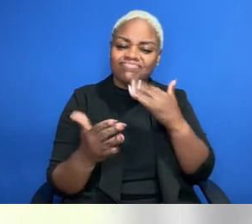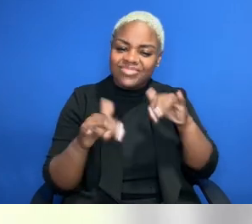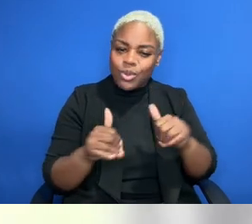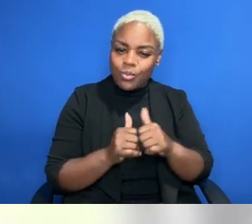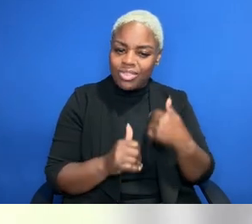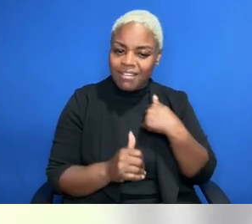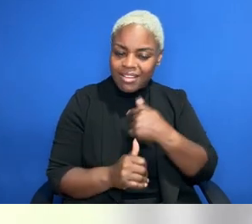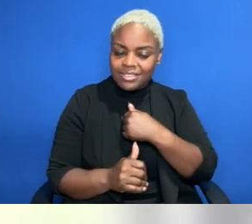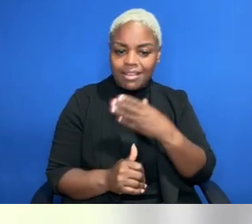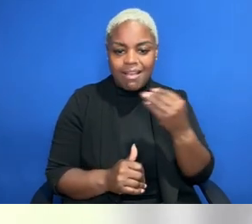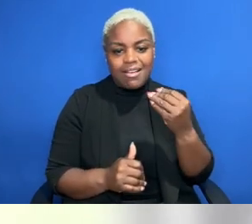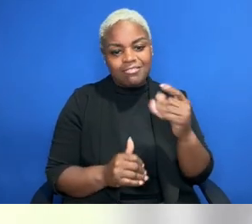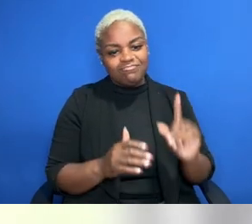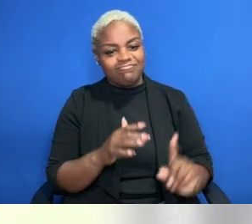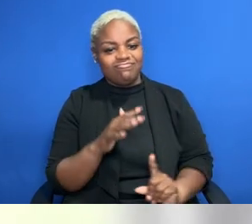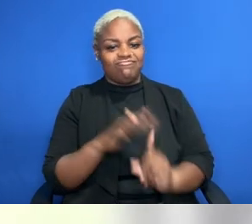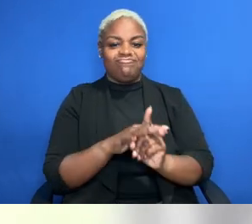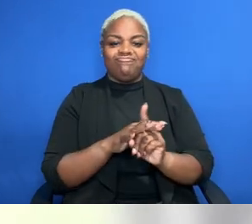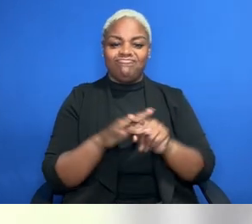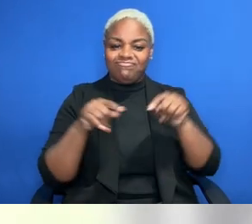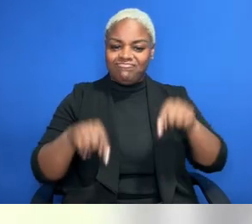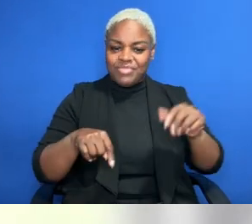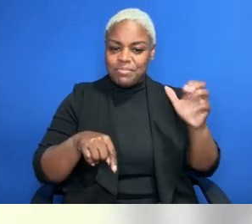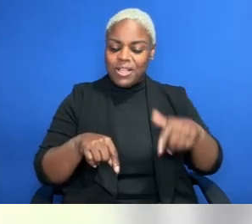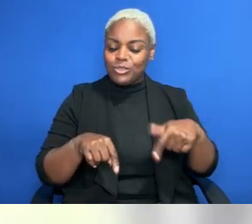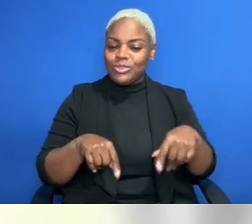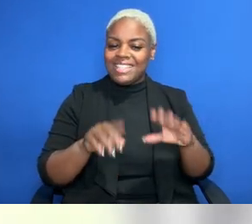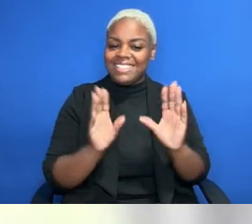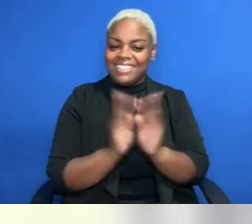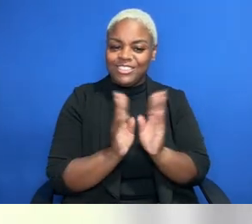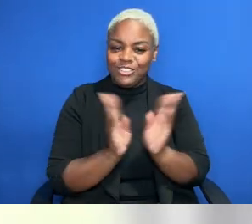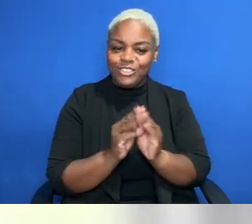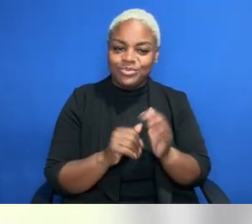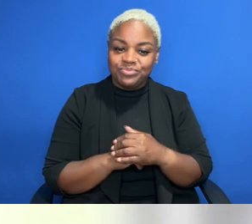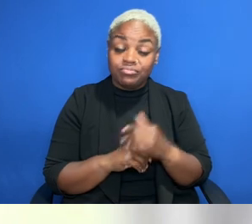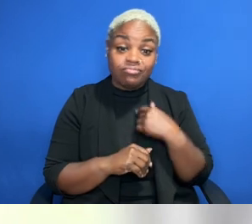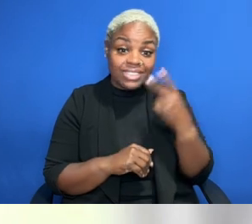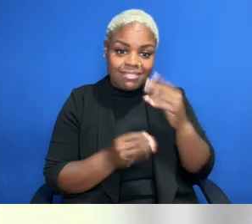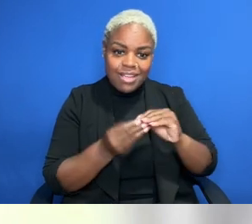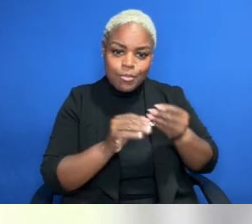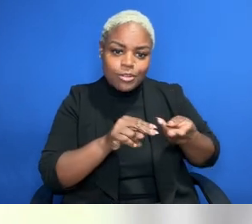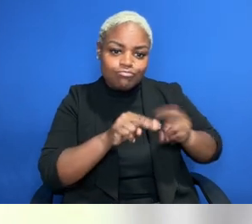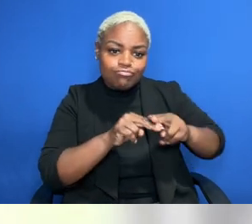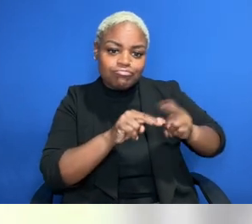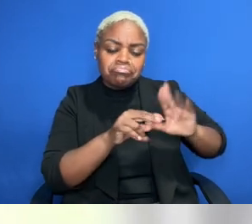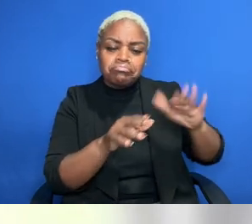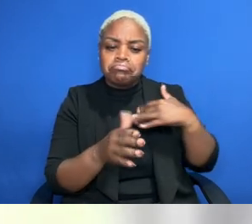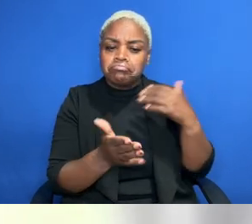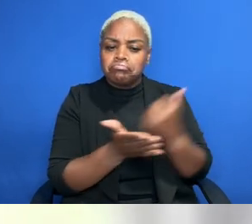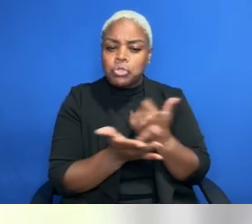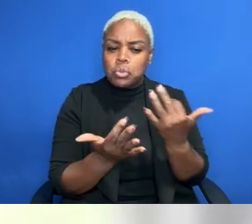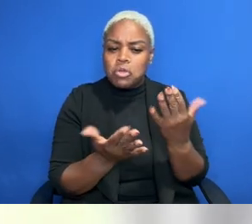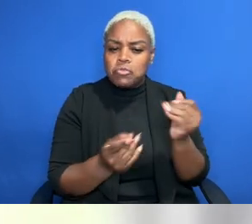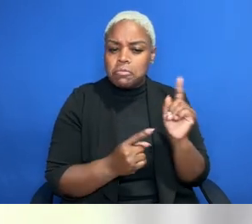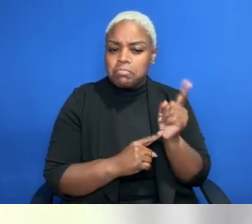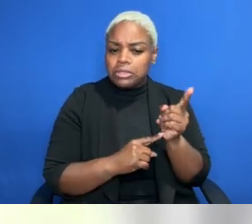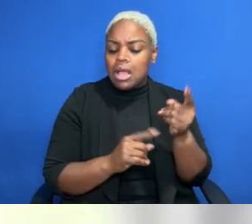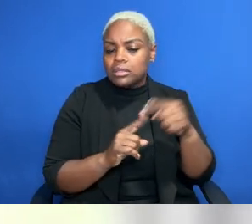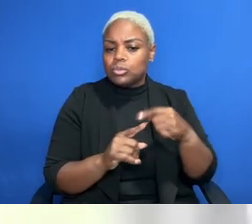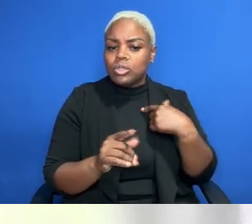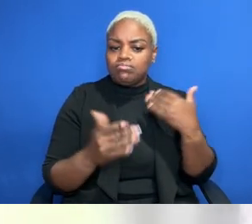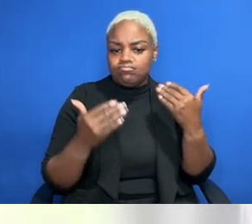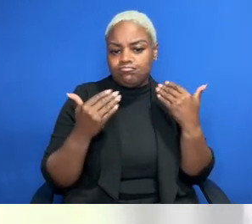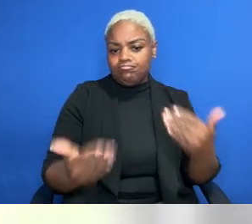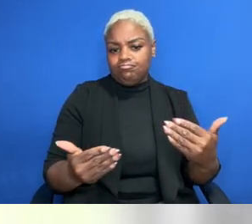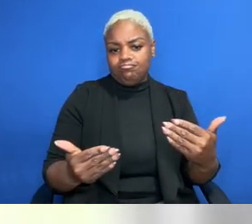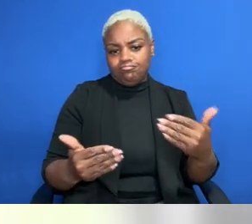thank you for staying with us and coming back into these sessions. And see the numbers are getting higher, so let's wait a couple of